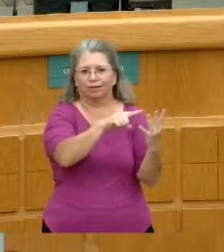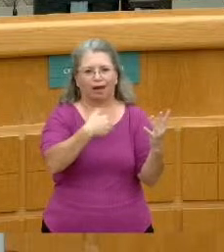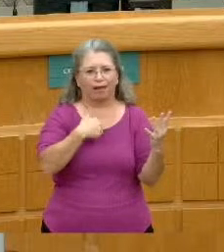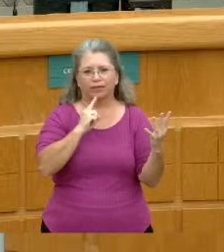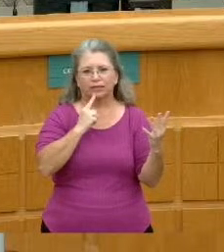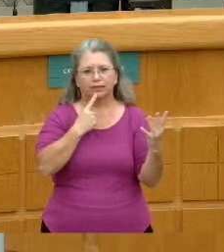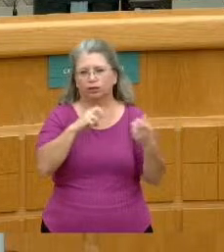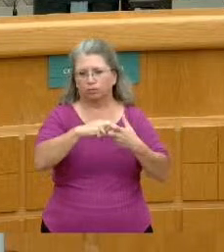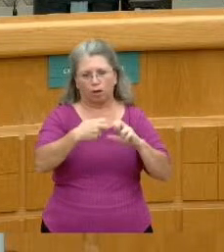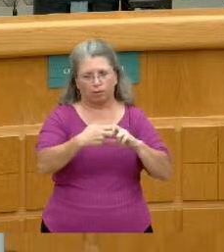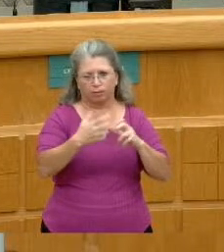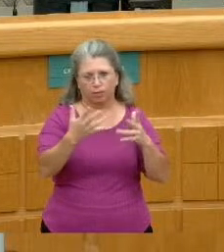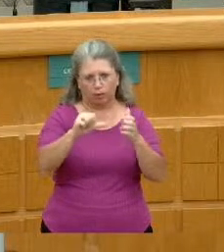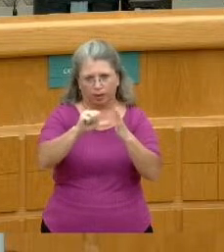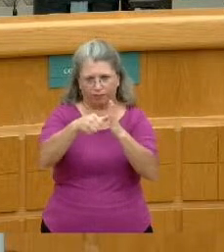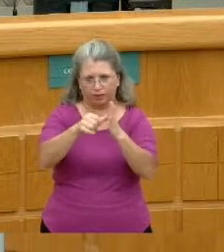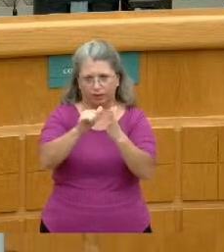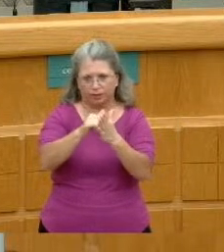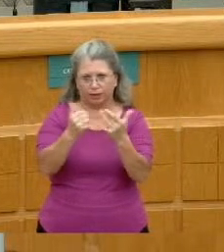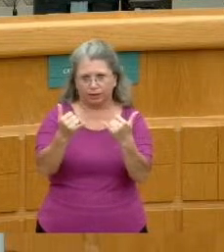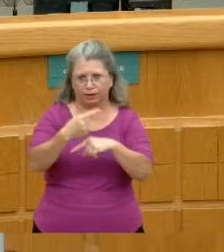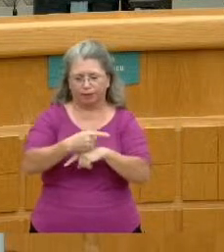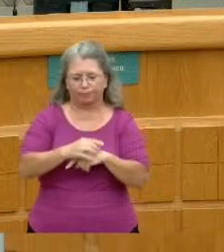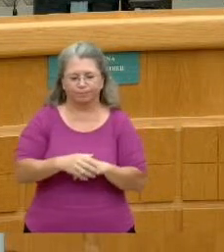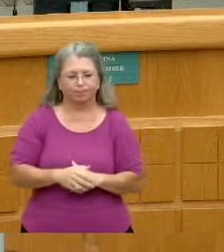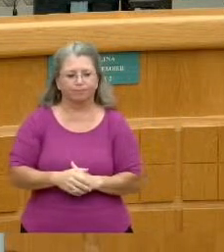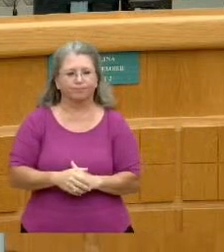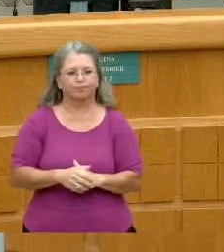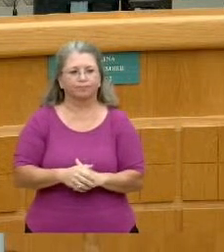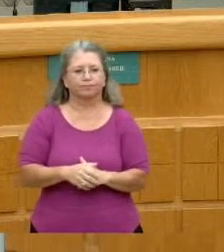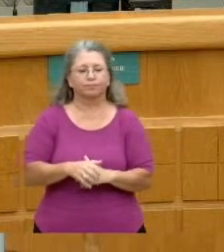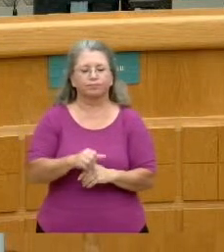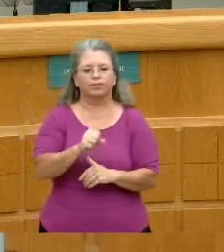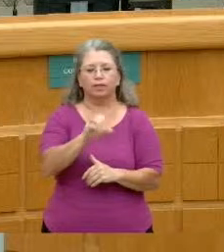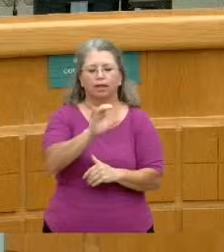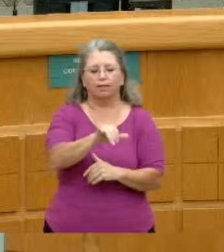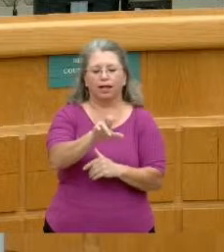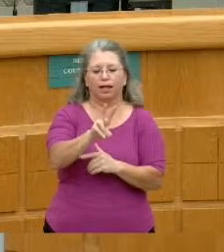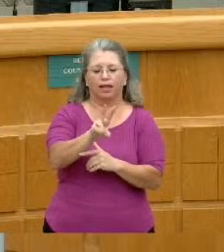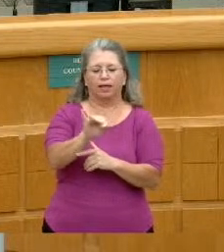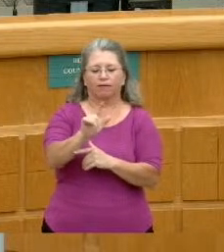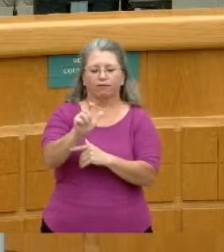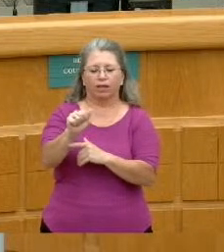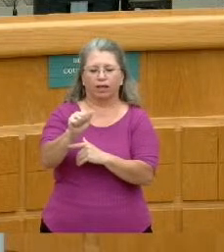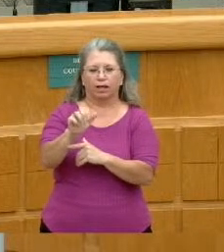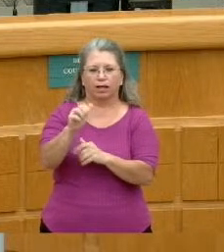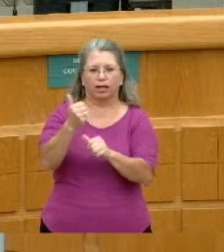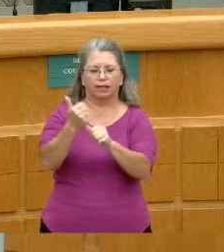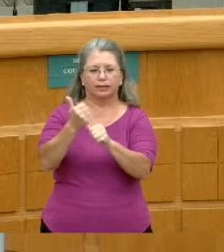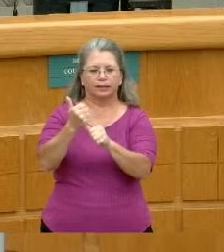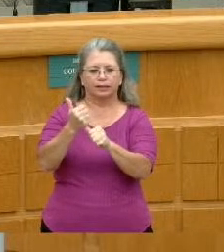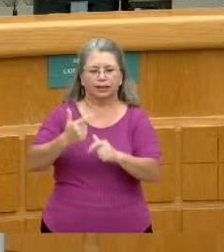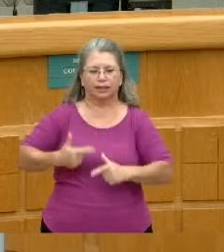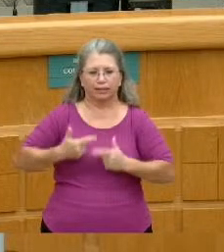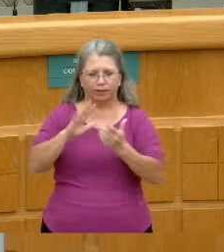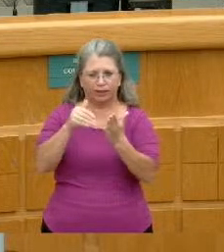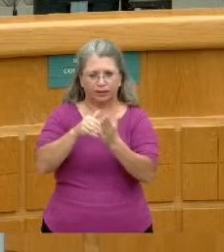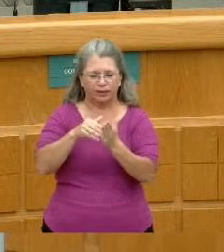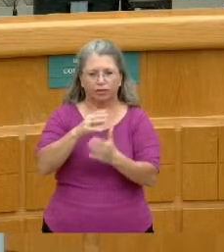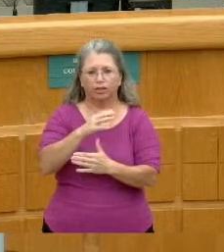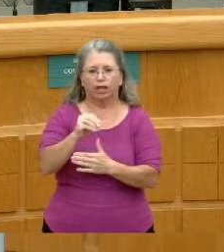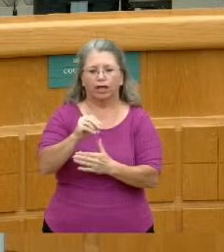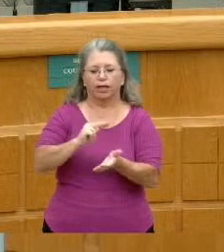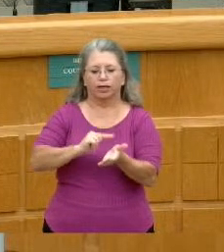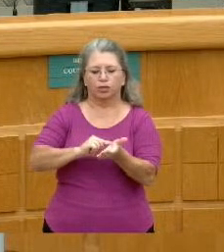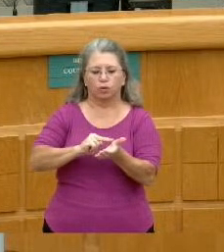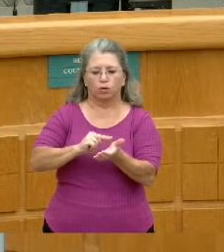we want to point that out today. And so the Villa Assisted Living Center in the Northwest, the